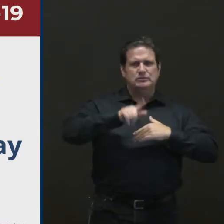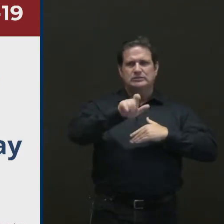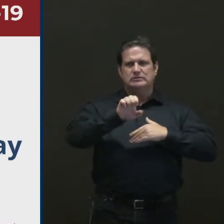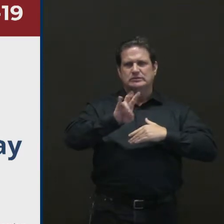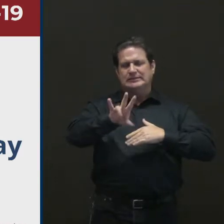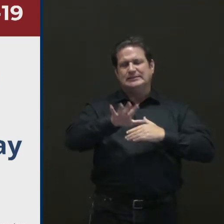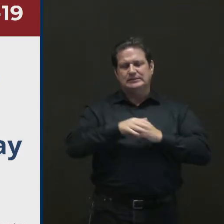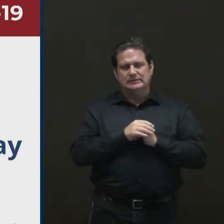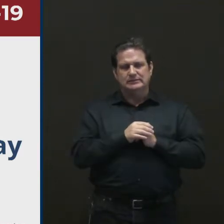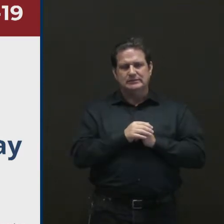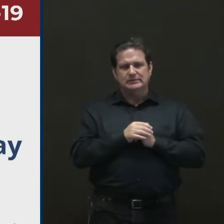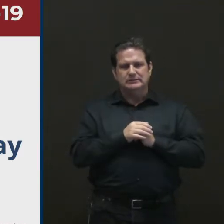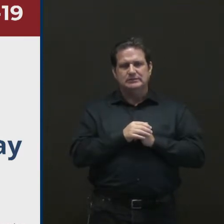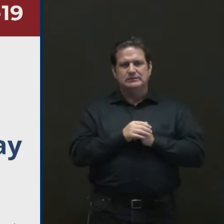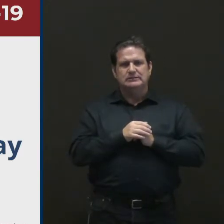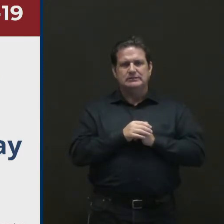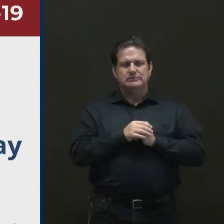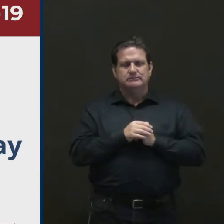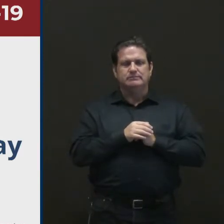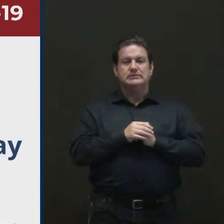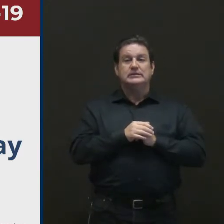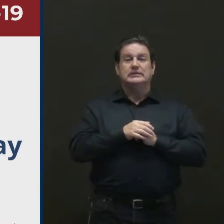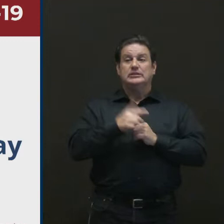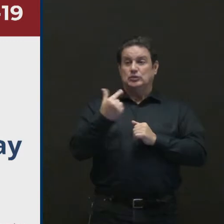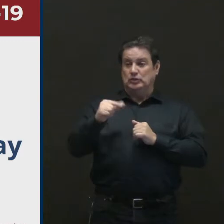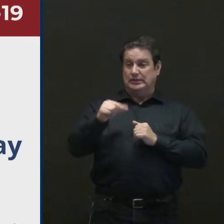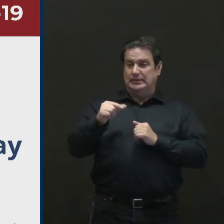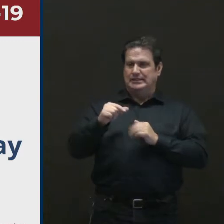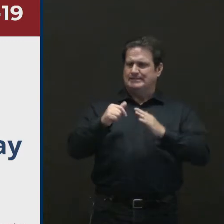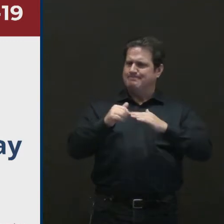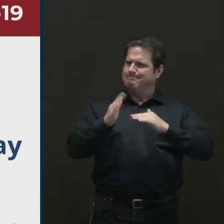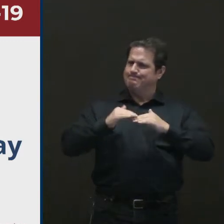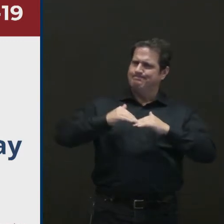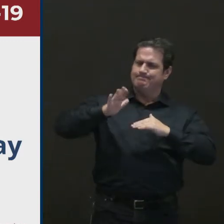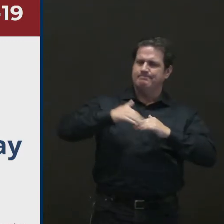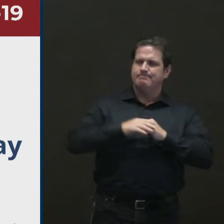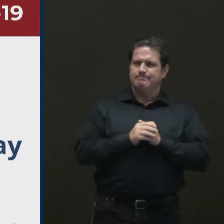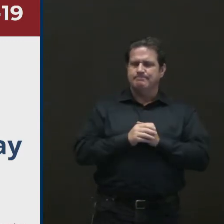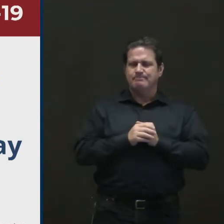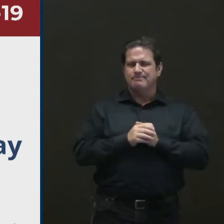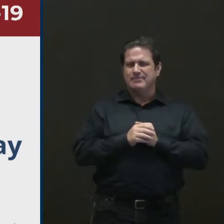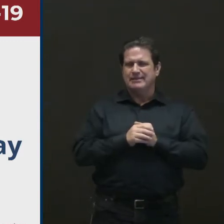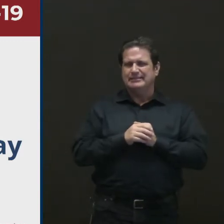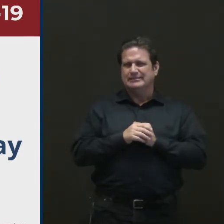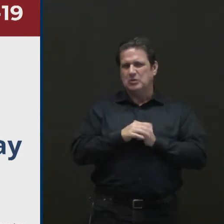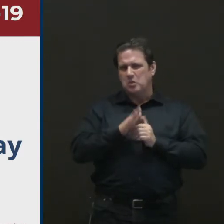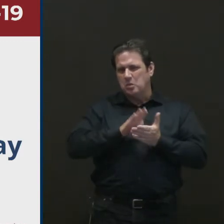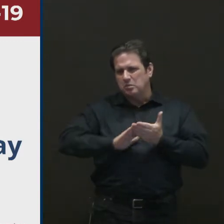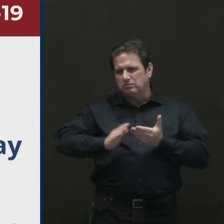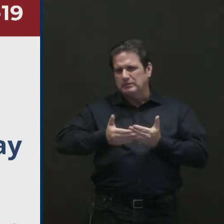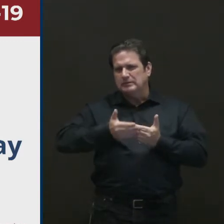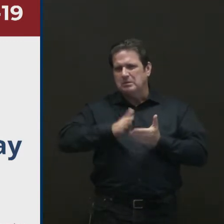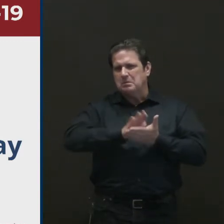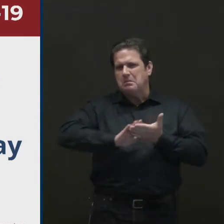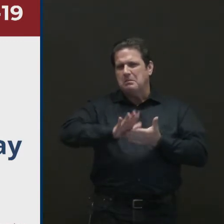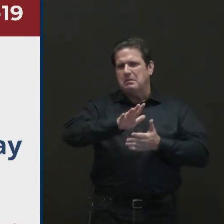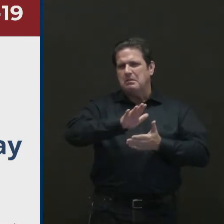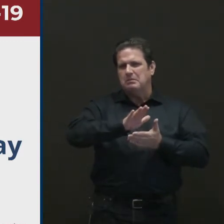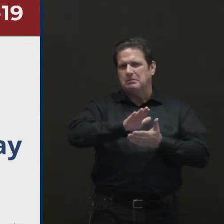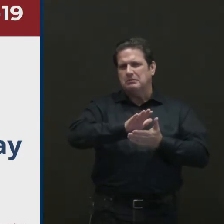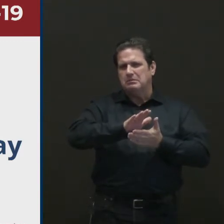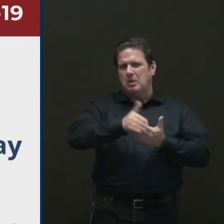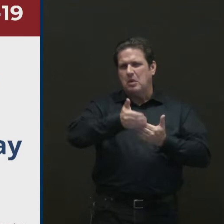criteria for a green scenario and school reopening. We're about not quite 10 cases per